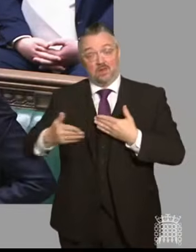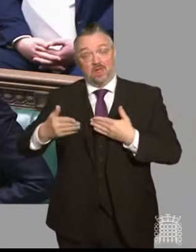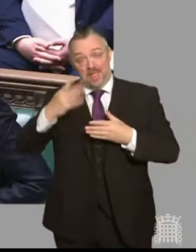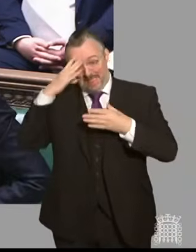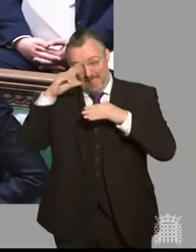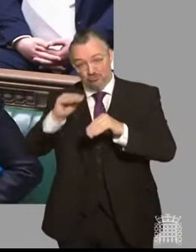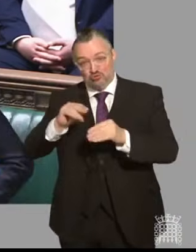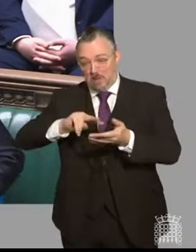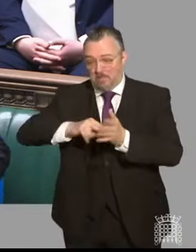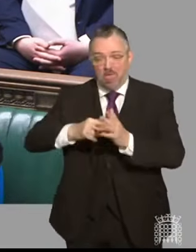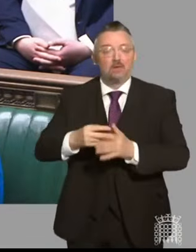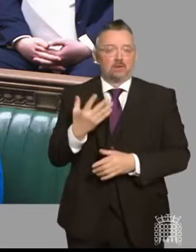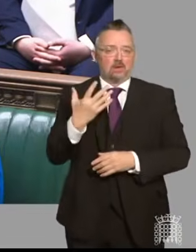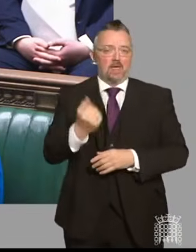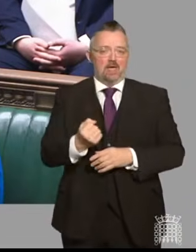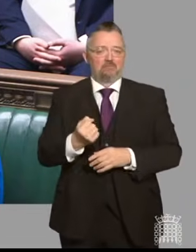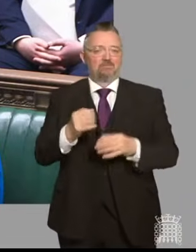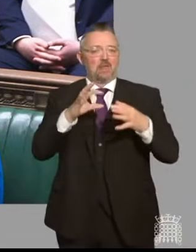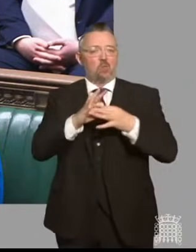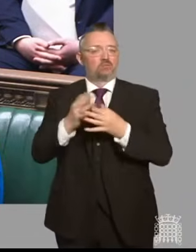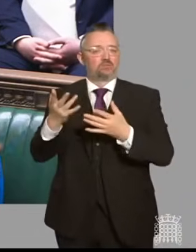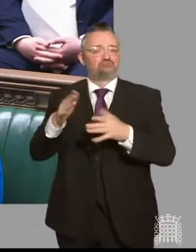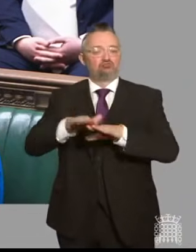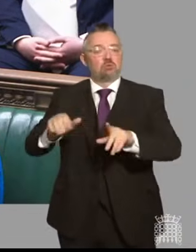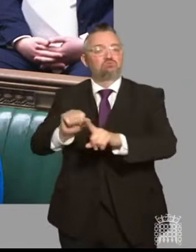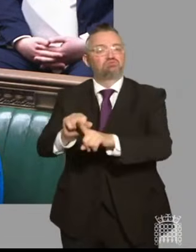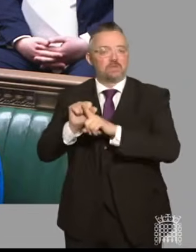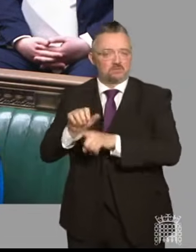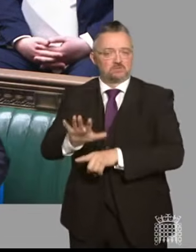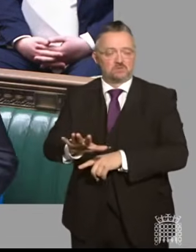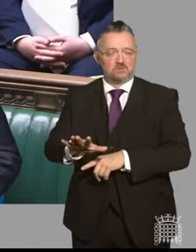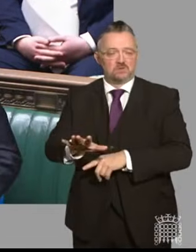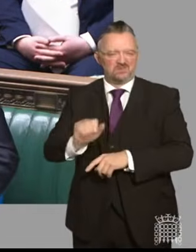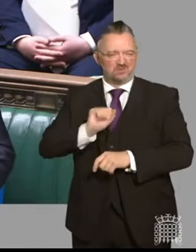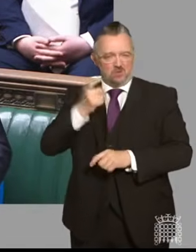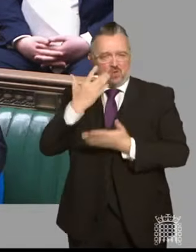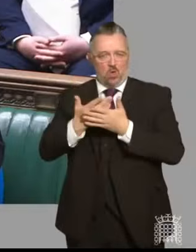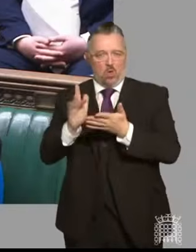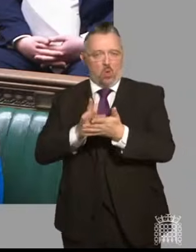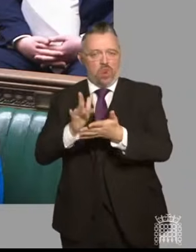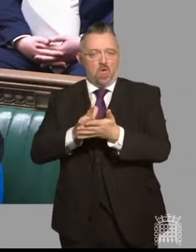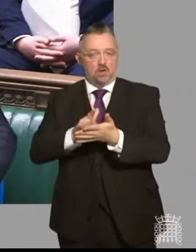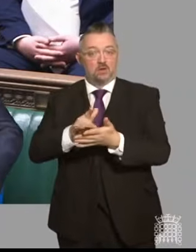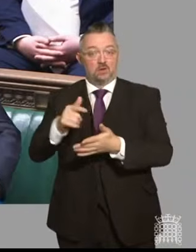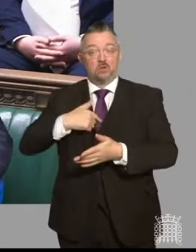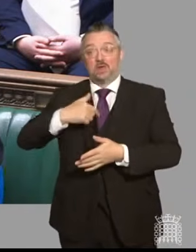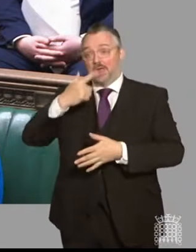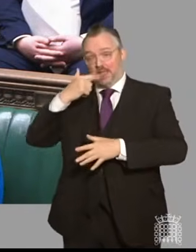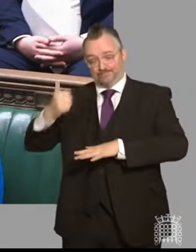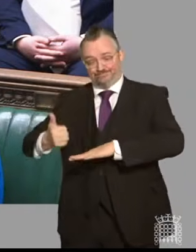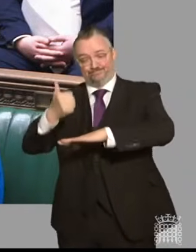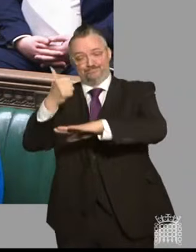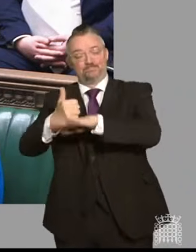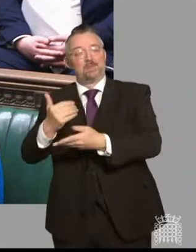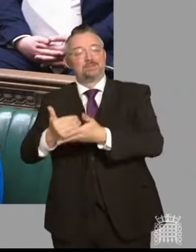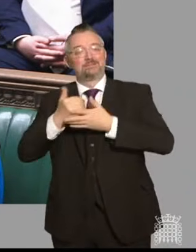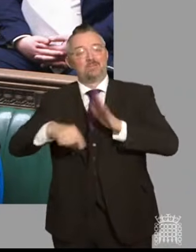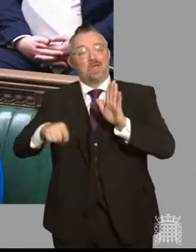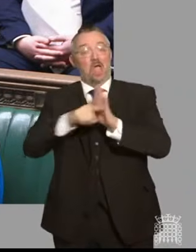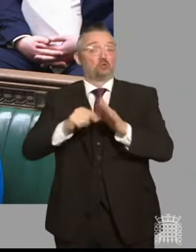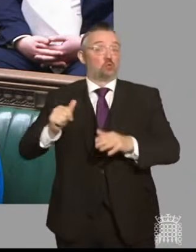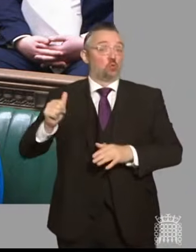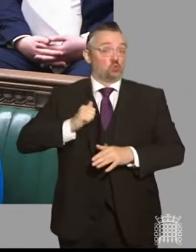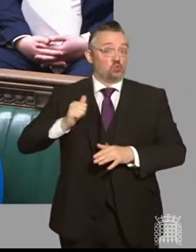The Secretary of State is making sure that we can implement the Online Safety Act as quickly as possible with Ofcom, but we have also published new